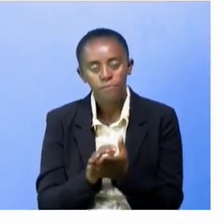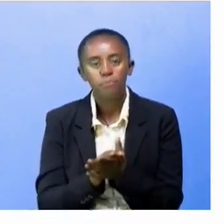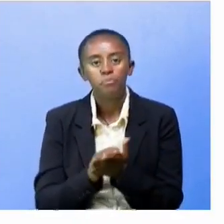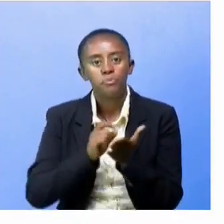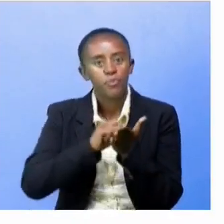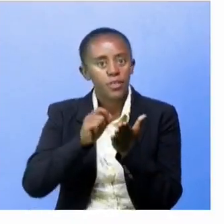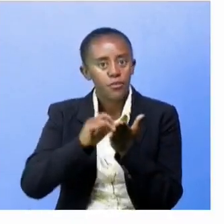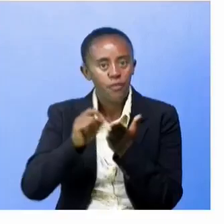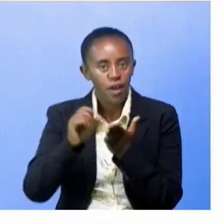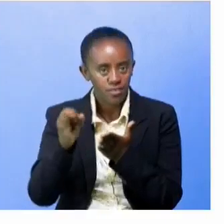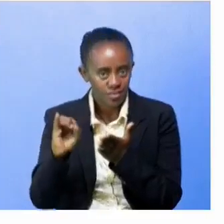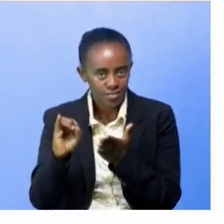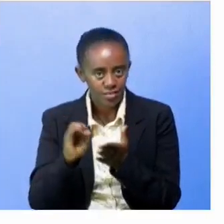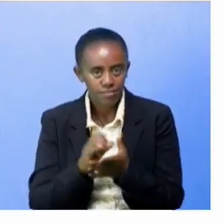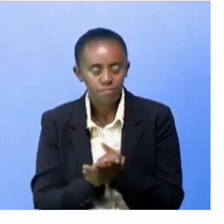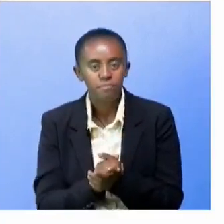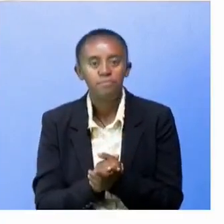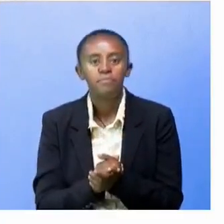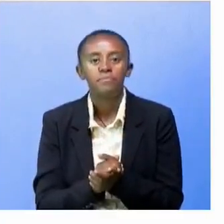writing.